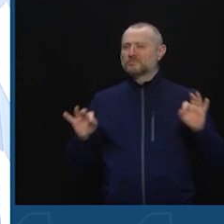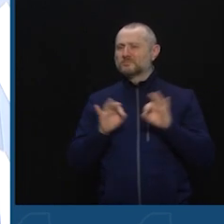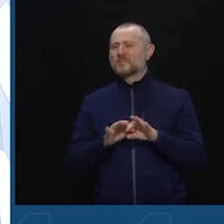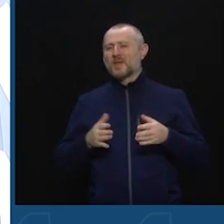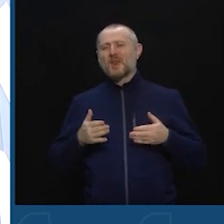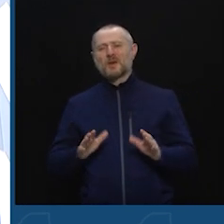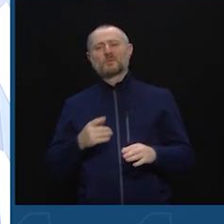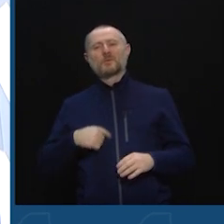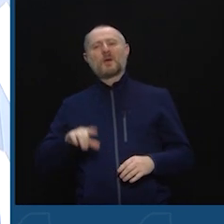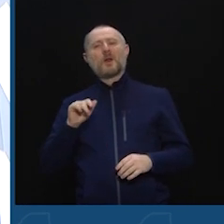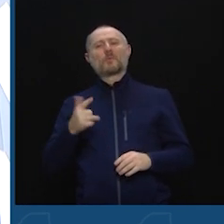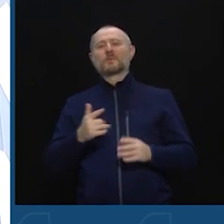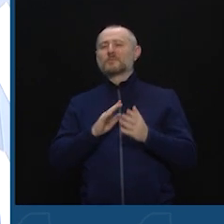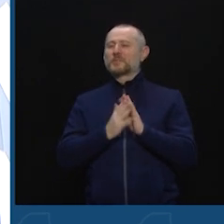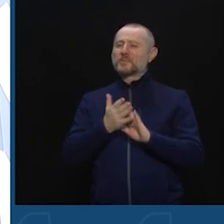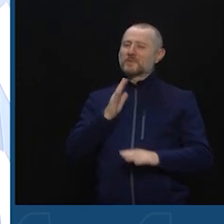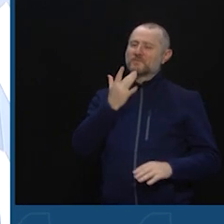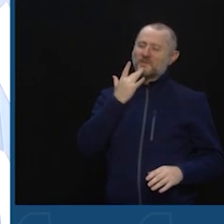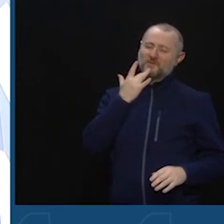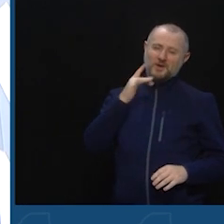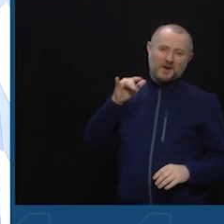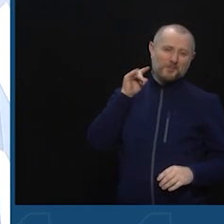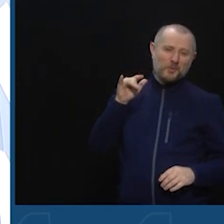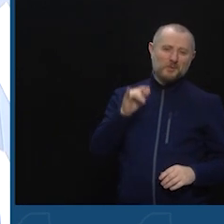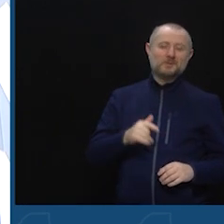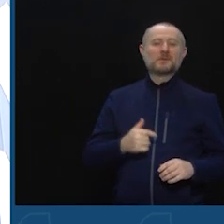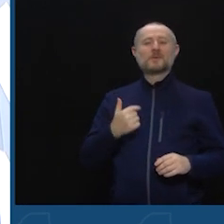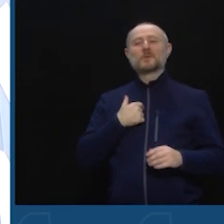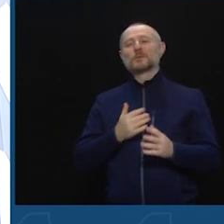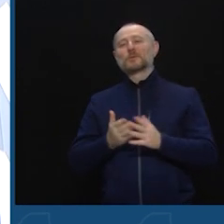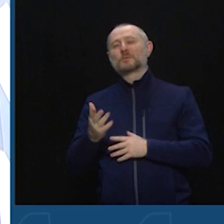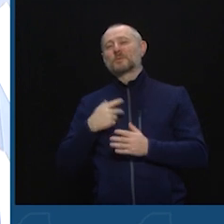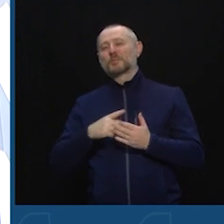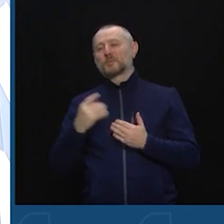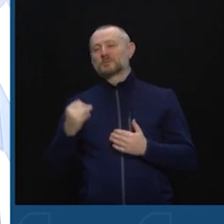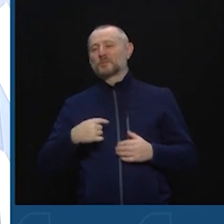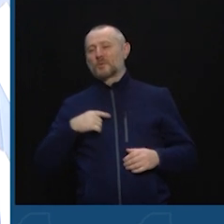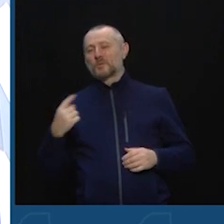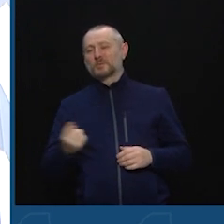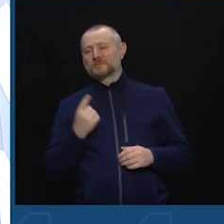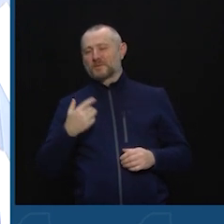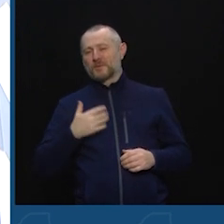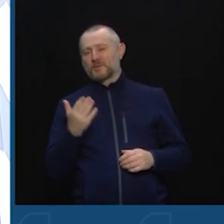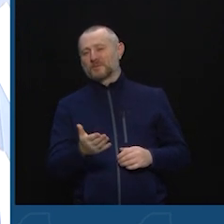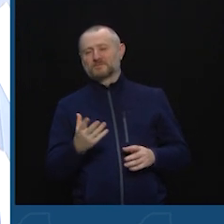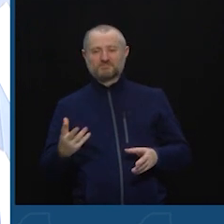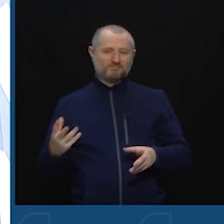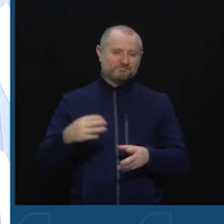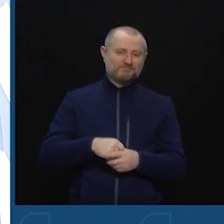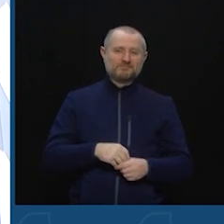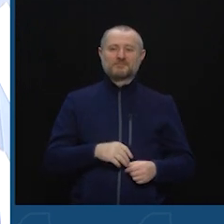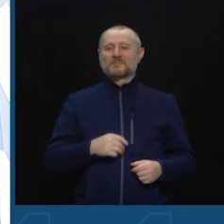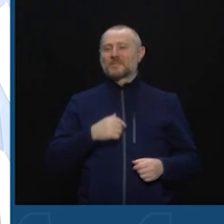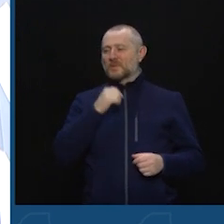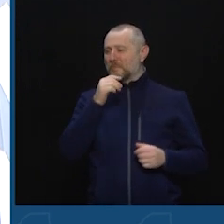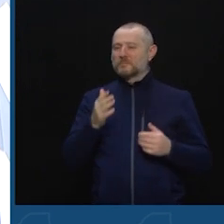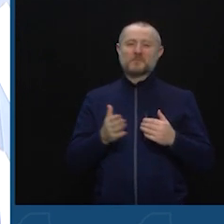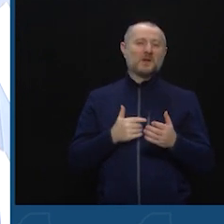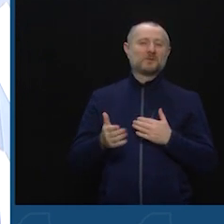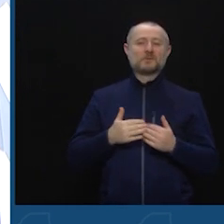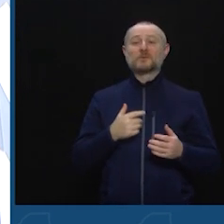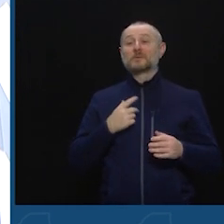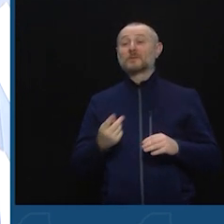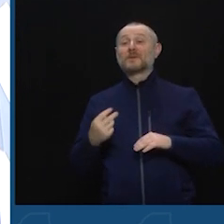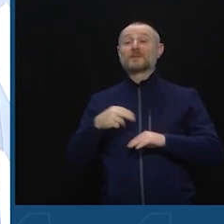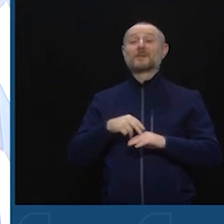favorite airport. Throughout the project, you were always present, engaged, and never minded going to the roof to survey the progress of